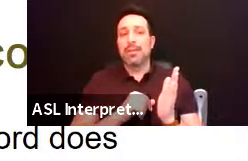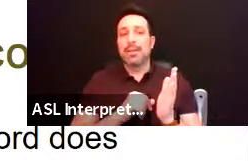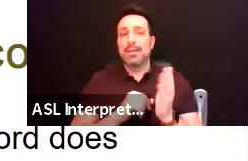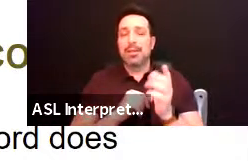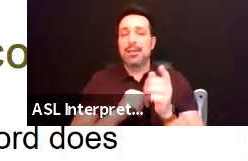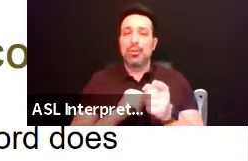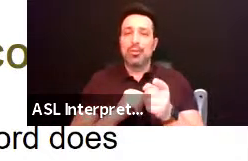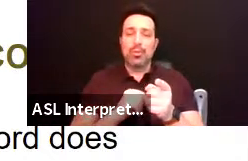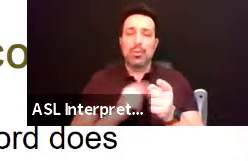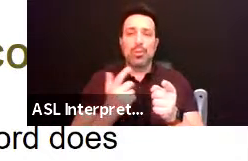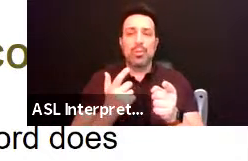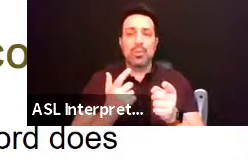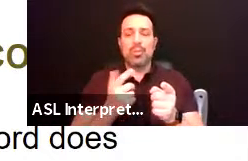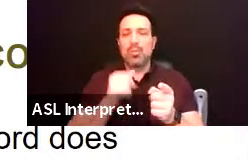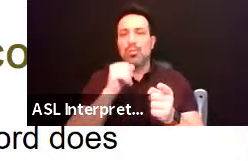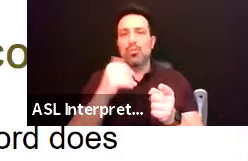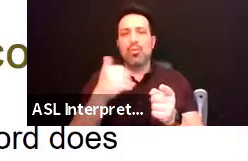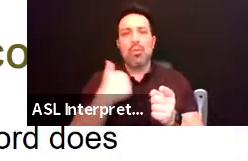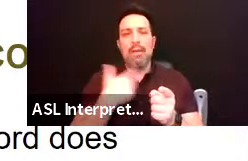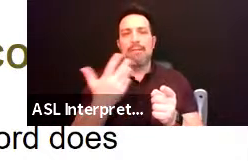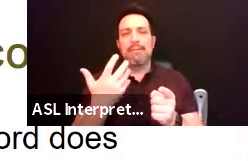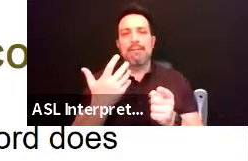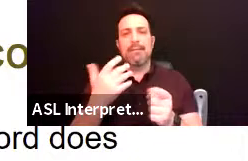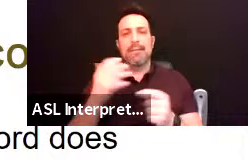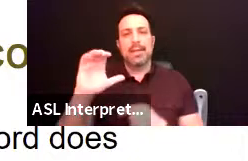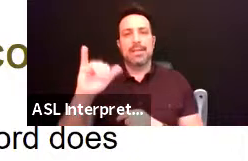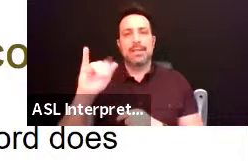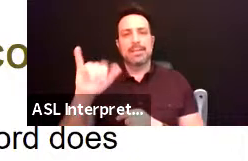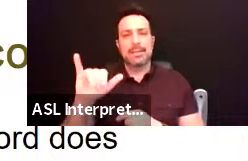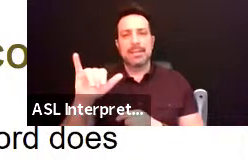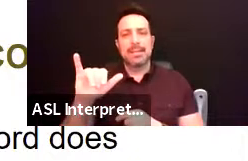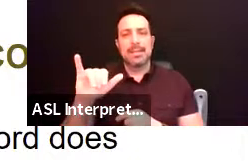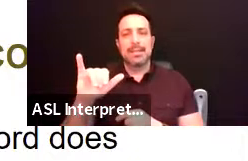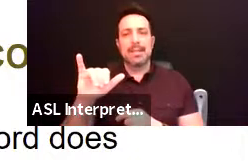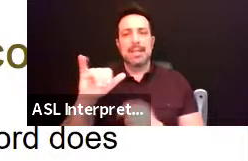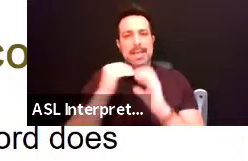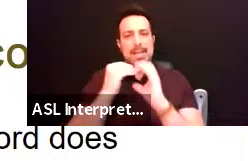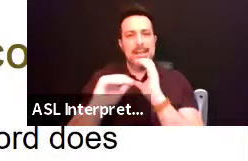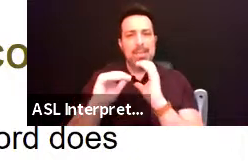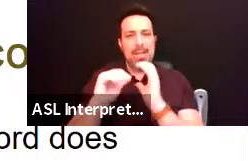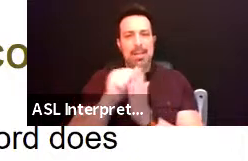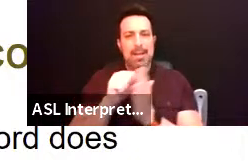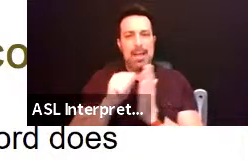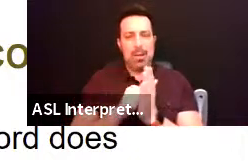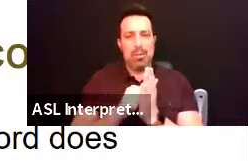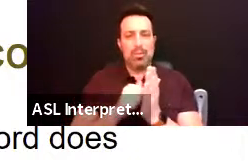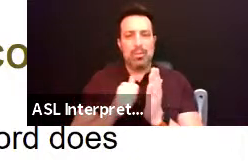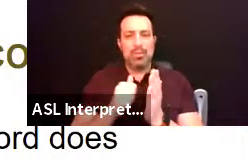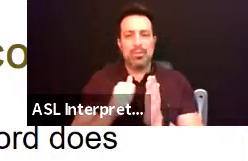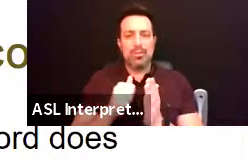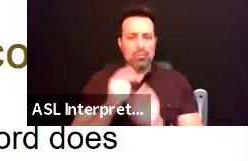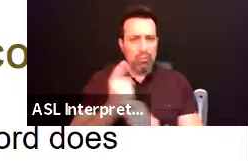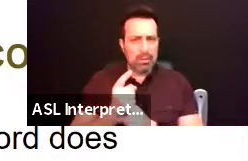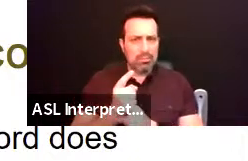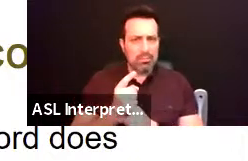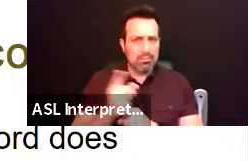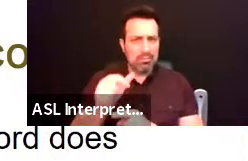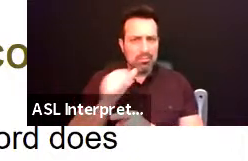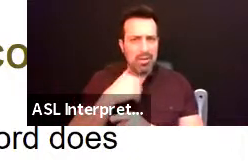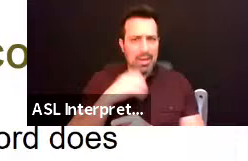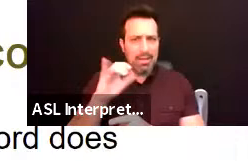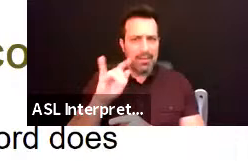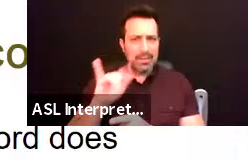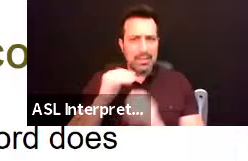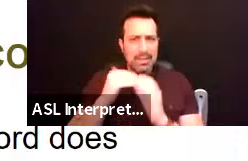you do not have a city email account, correct? They won't have any city email account. Isn't